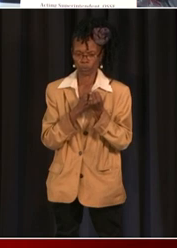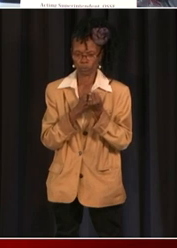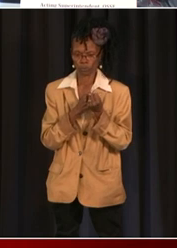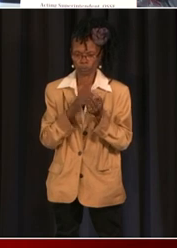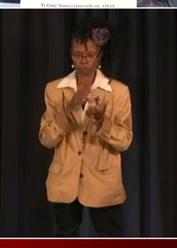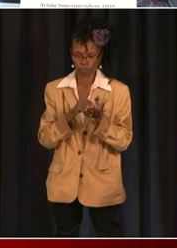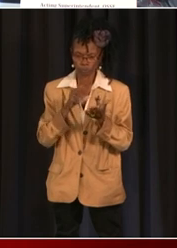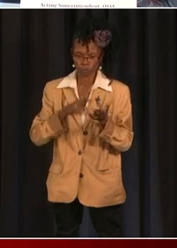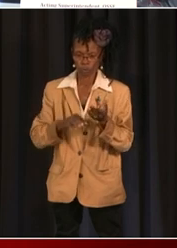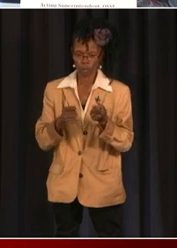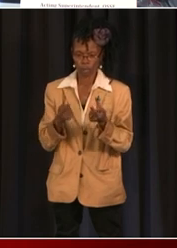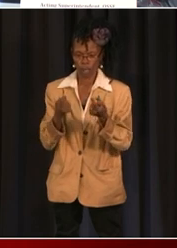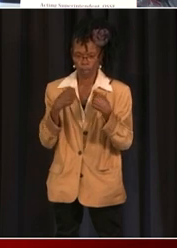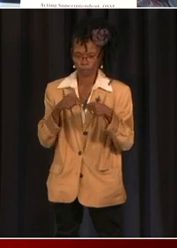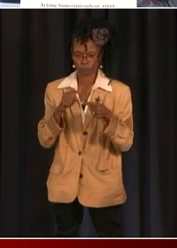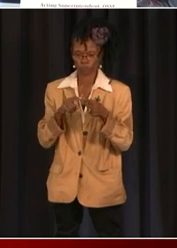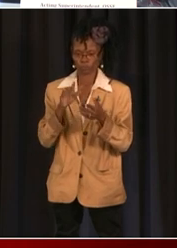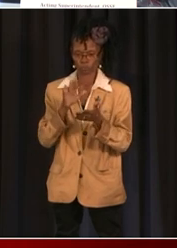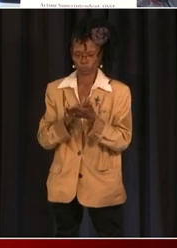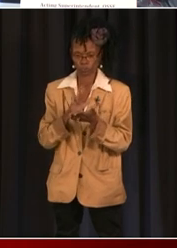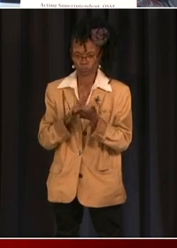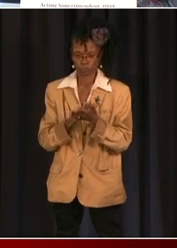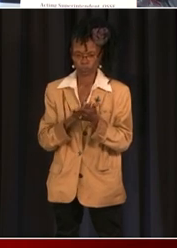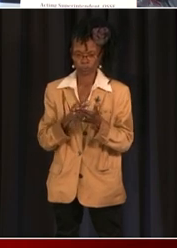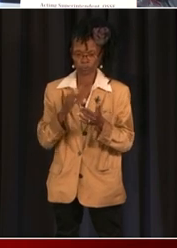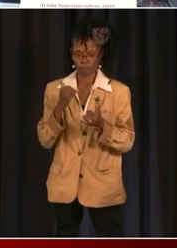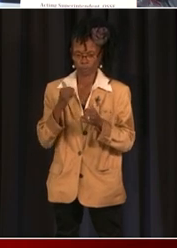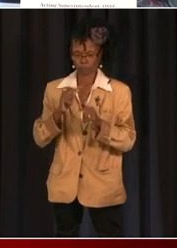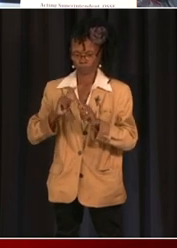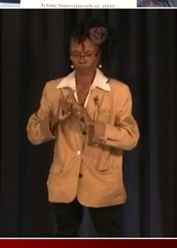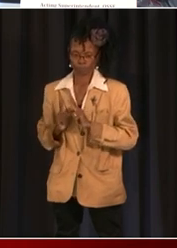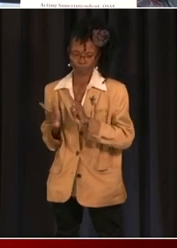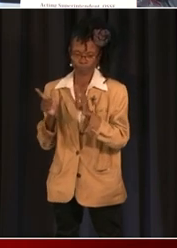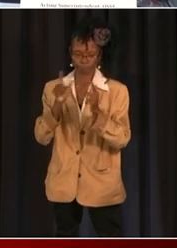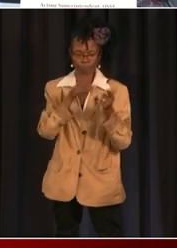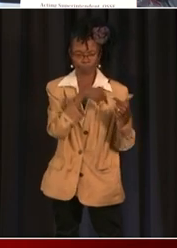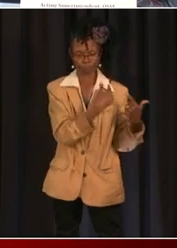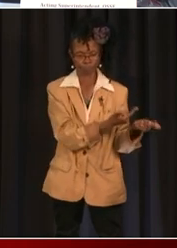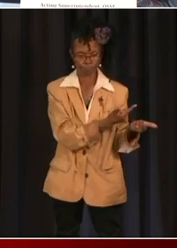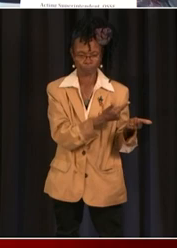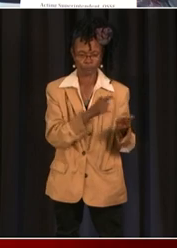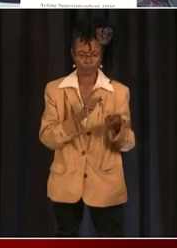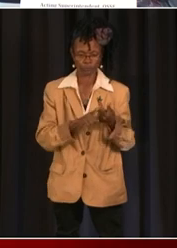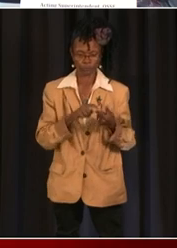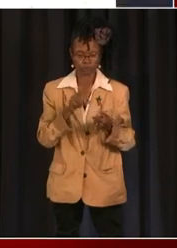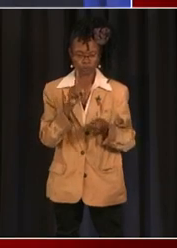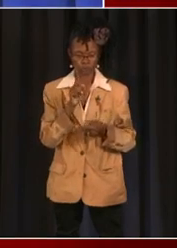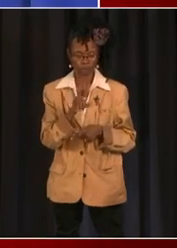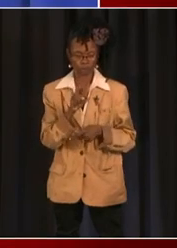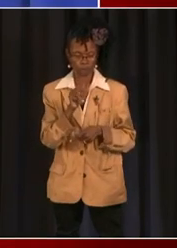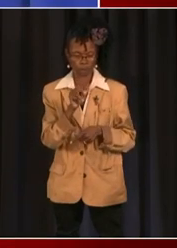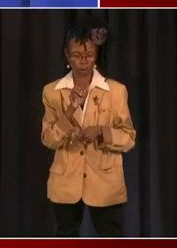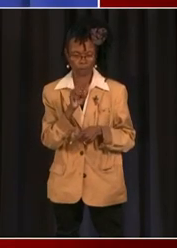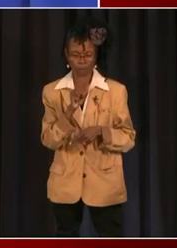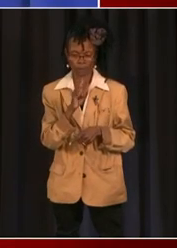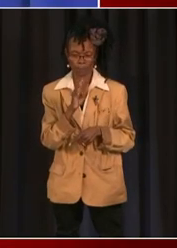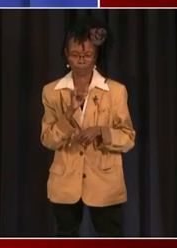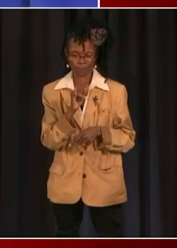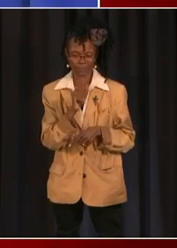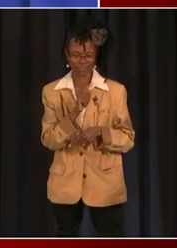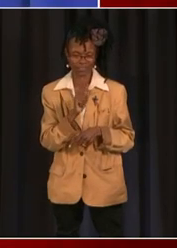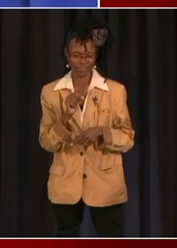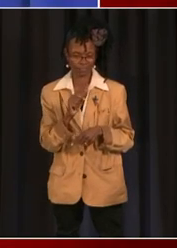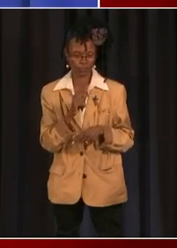to school. With that, I will now turn to Dr. Nesbitt from DC Health to provide information on general guidance. Thank